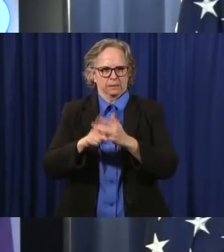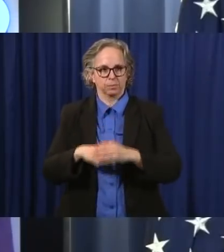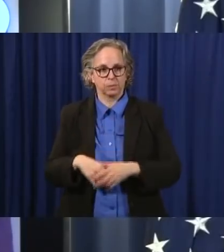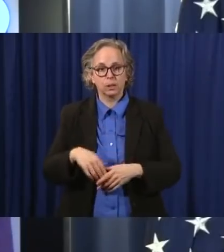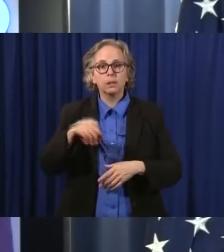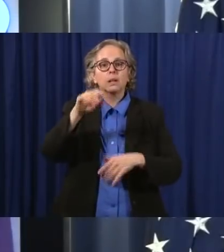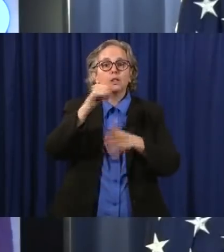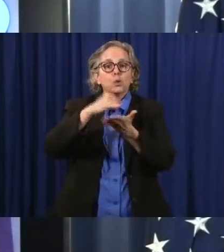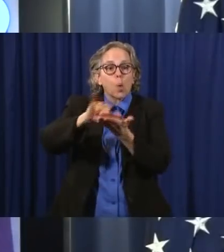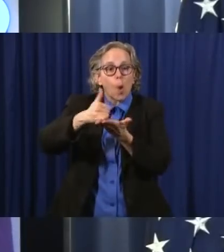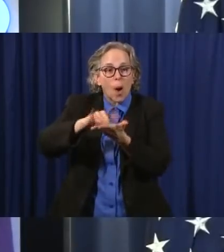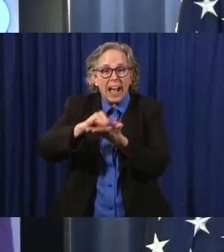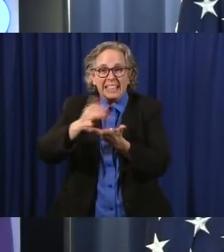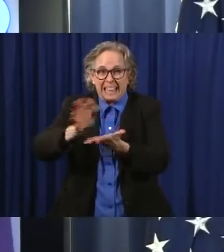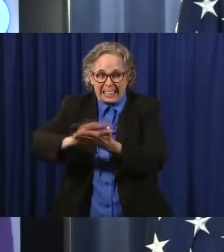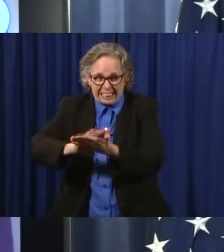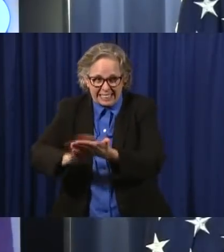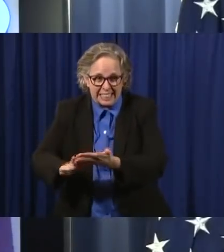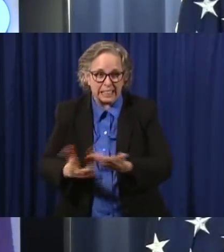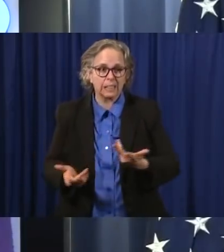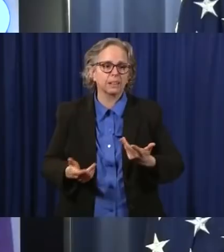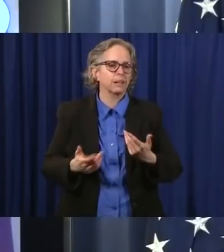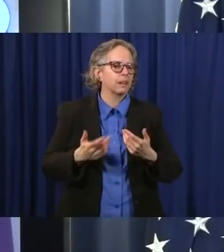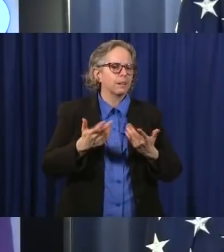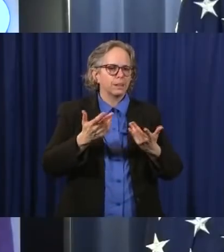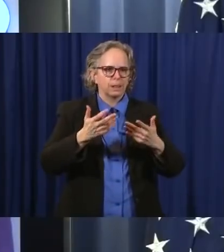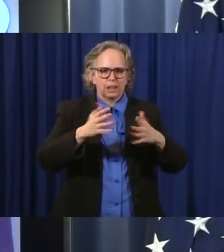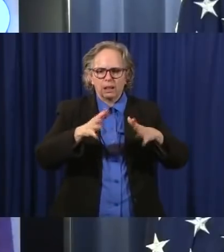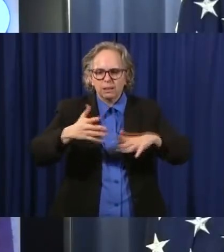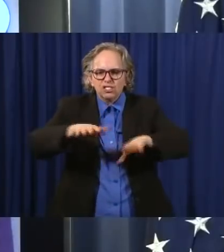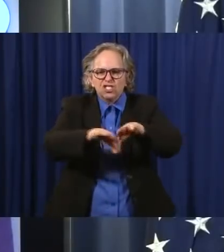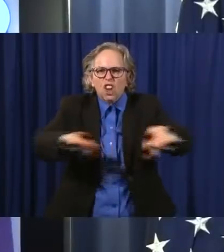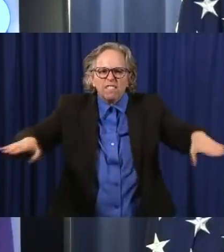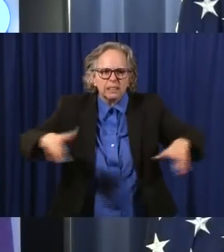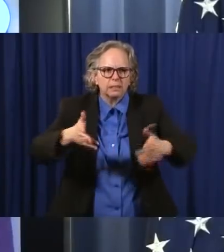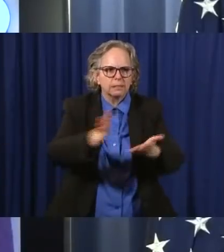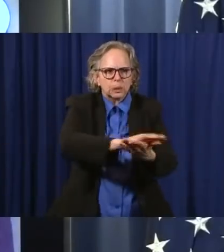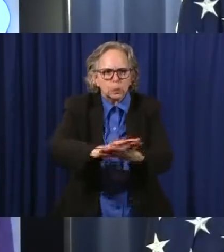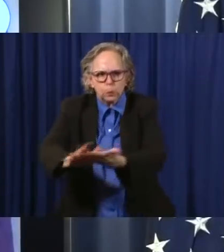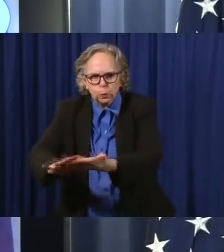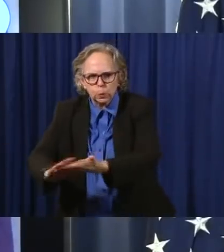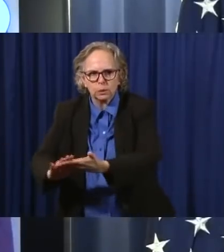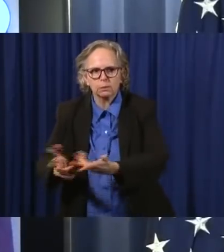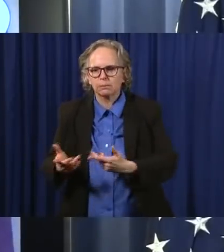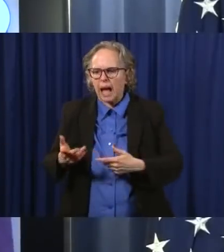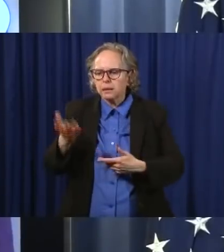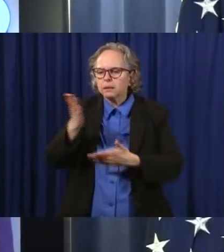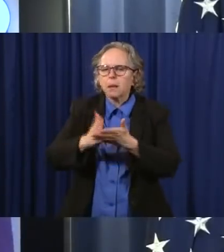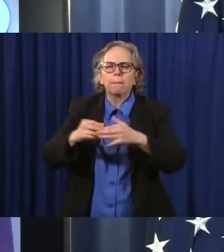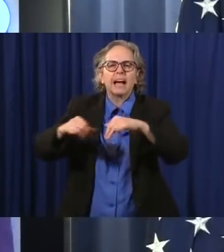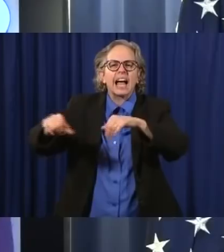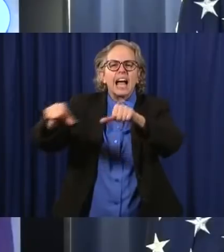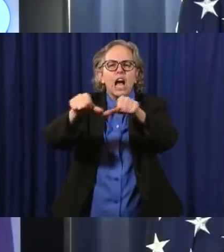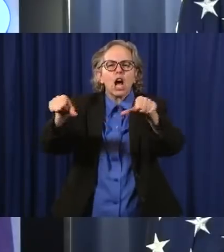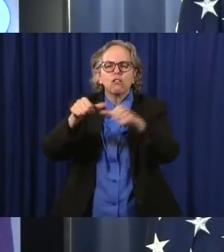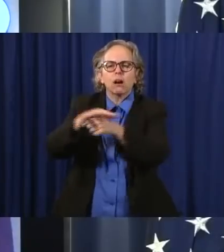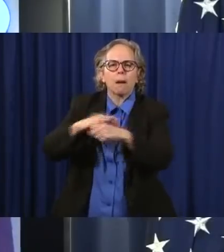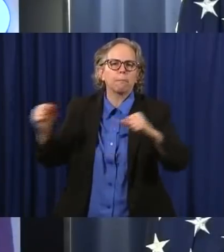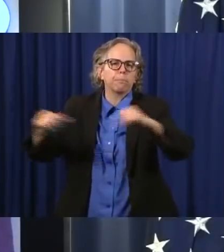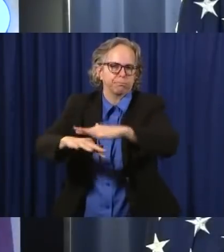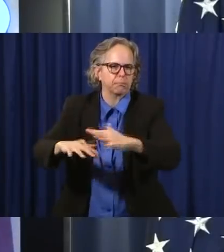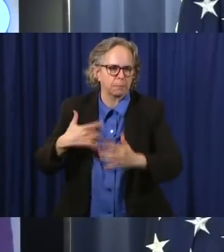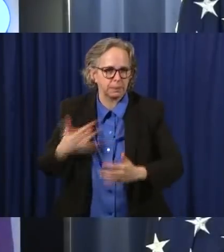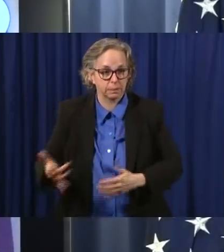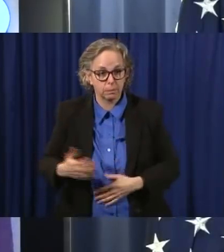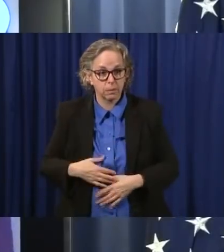down surfaces and any common areas. And centers, of course, will have to undergo rigorous cleaning at the end of each